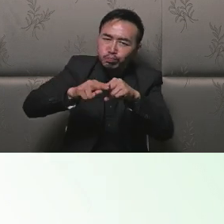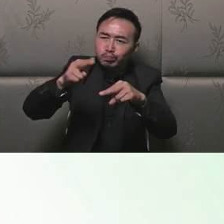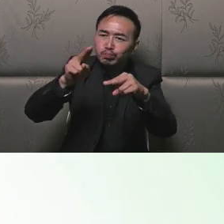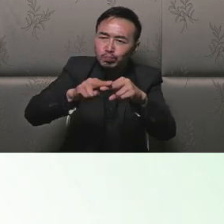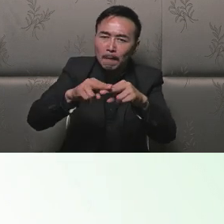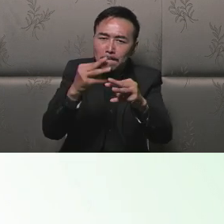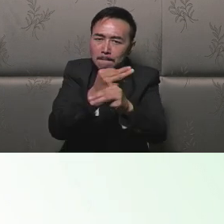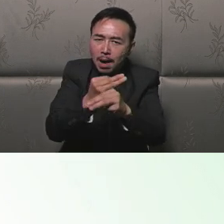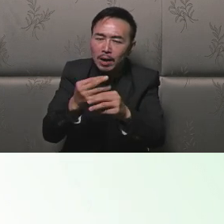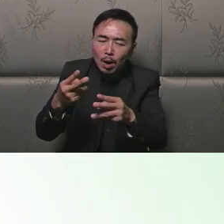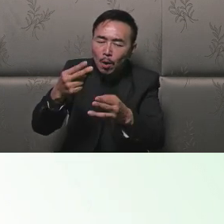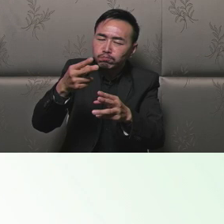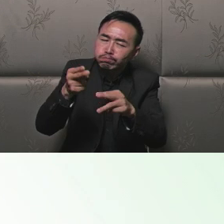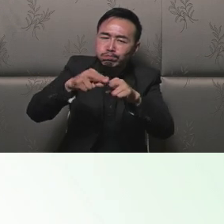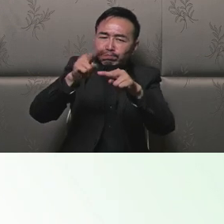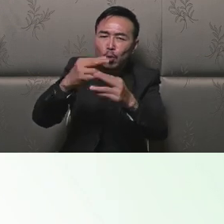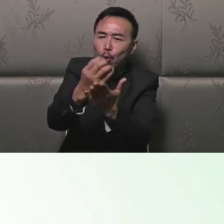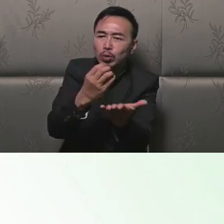indigenous learners.